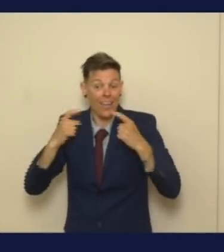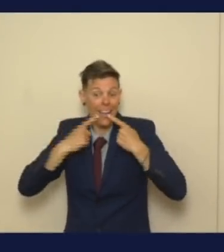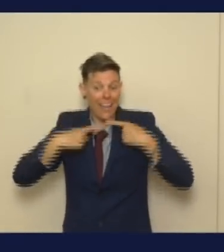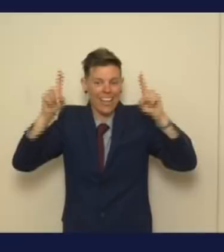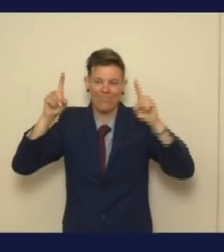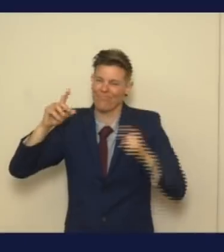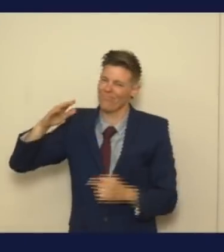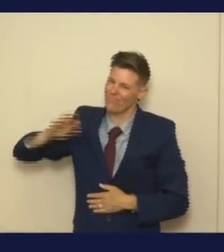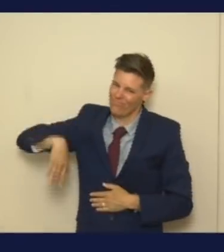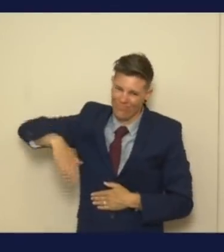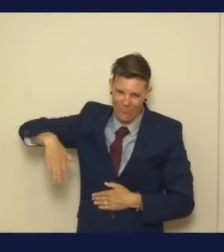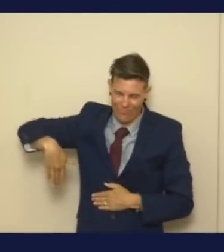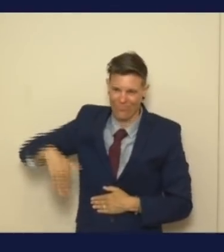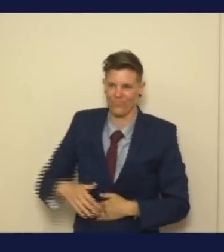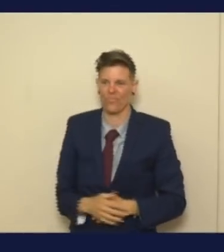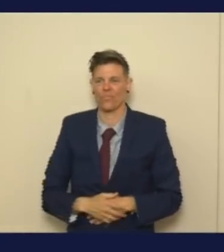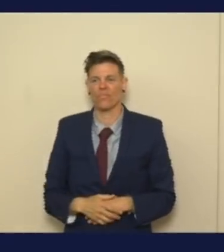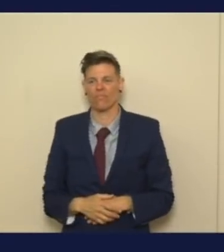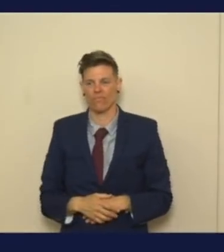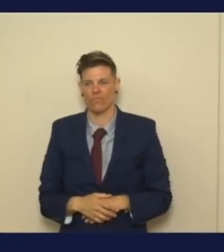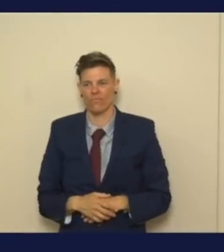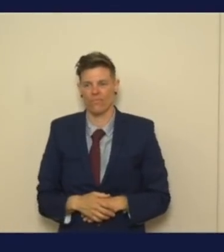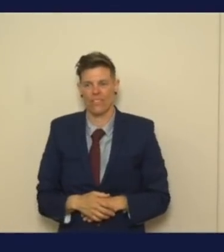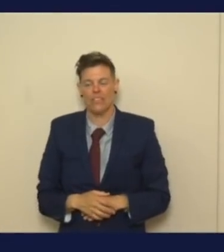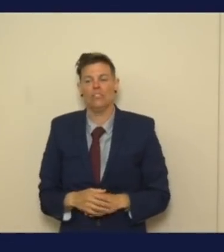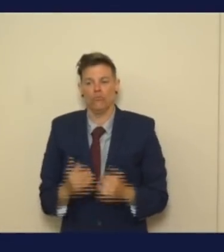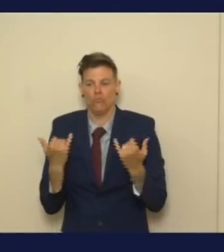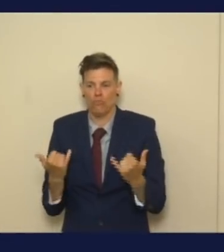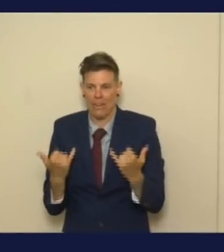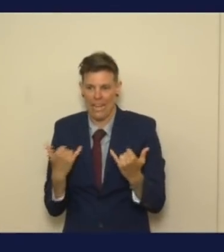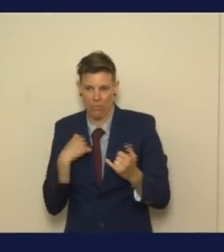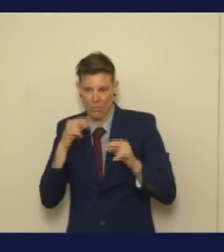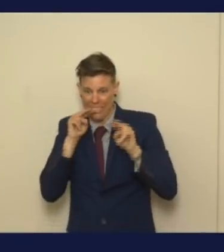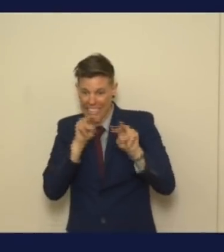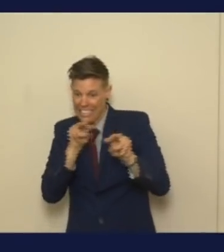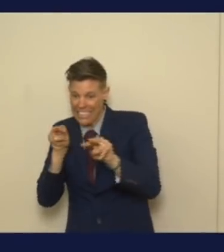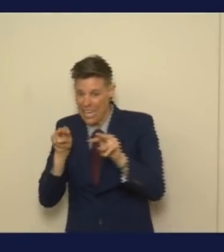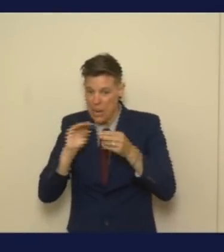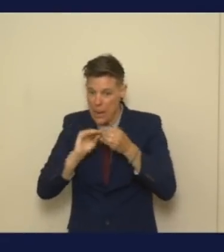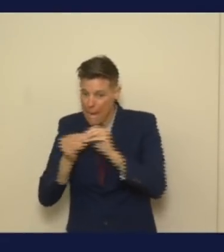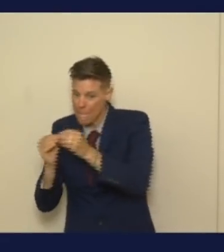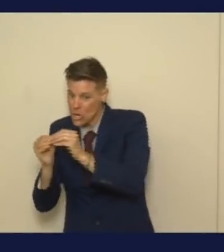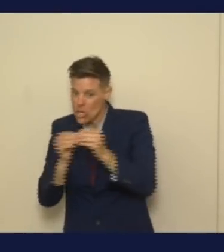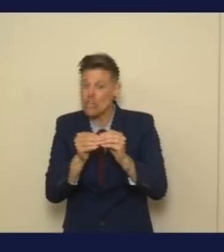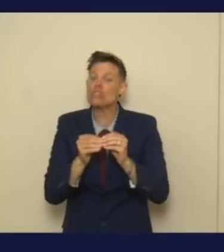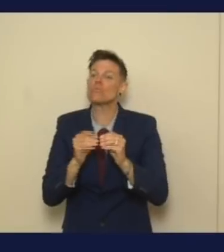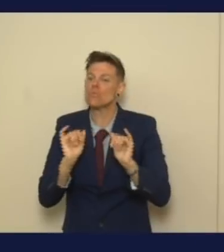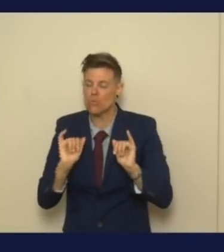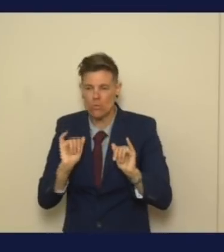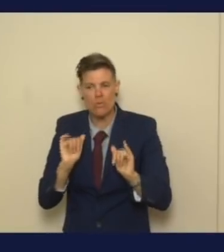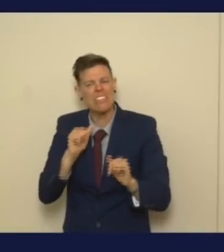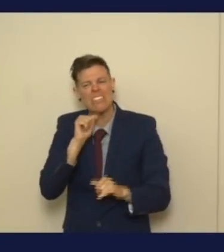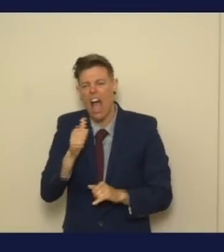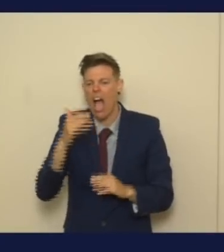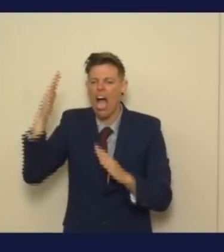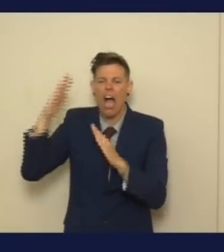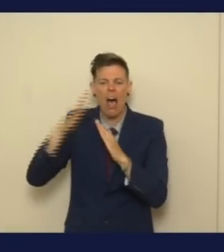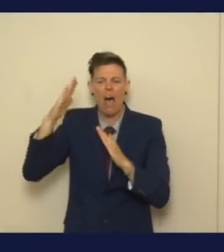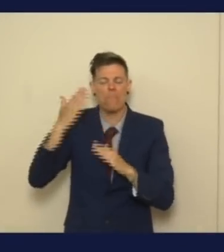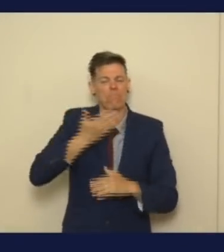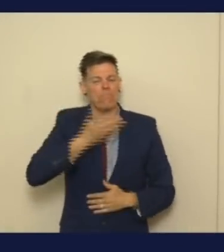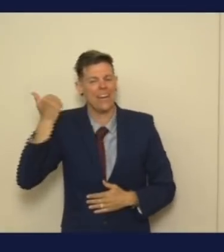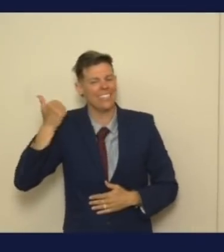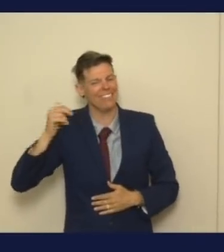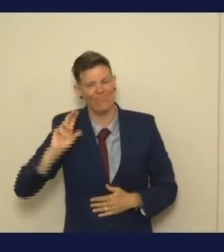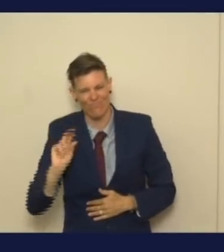days or what the trends are looking like, this is not what I think is the best news. And what you'll hear from both of us is